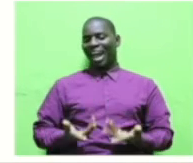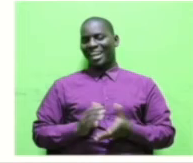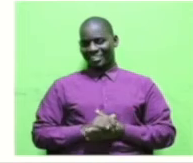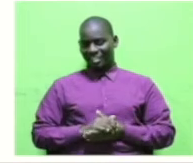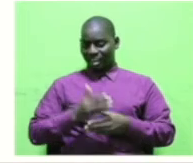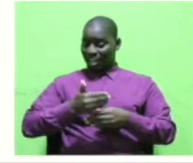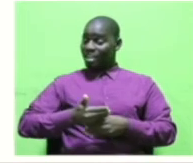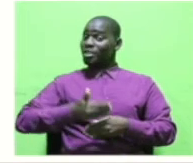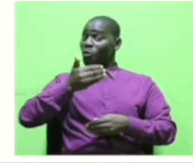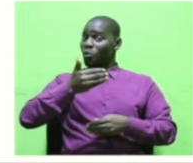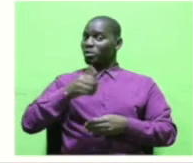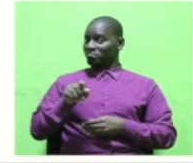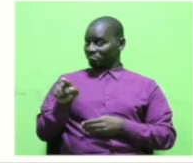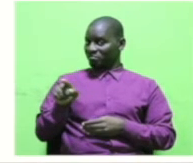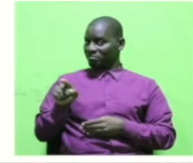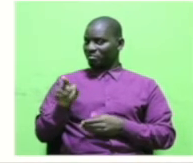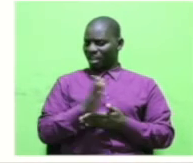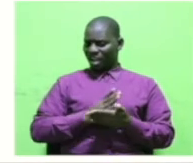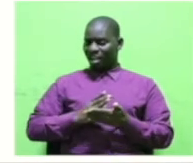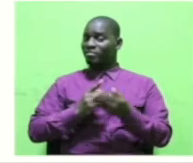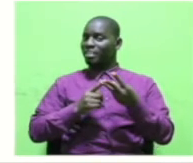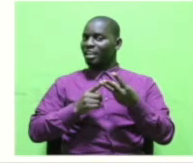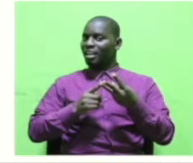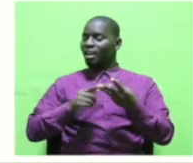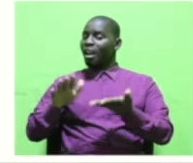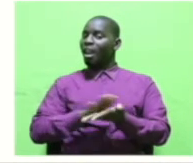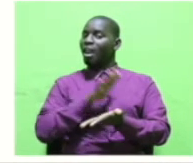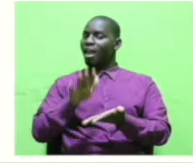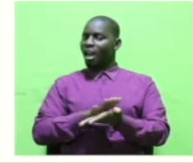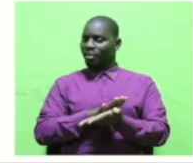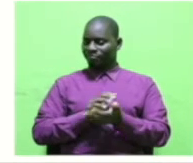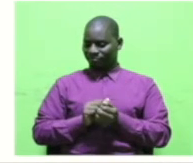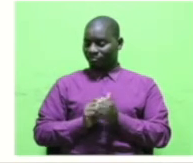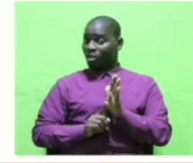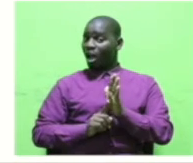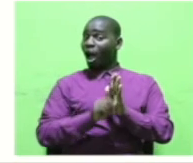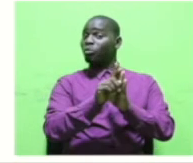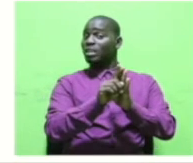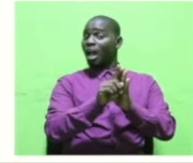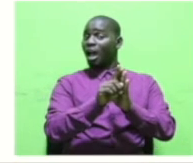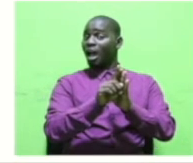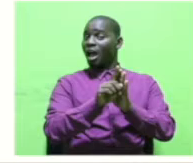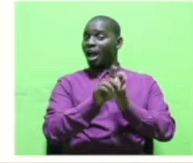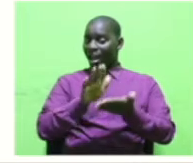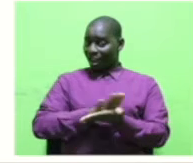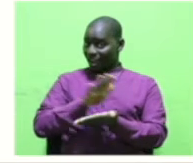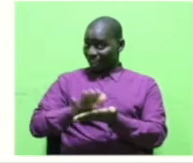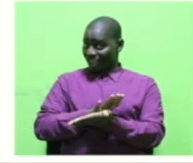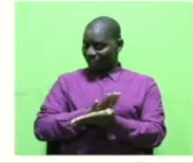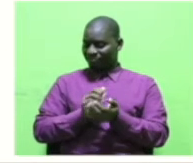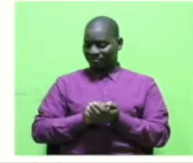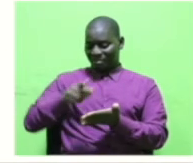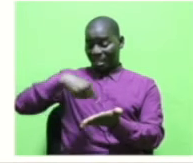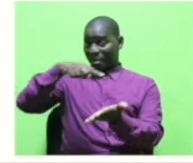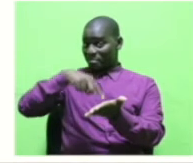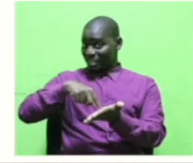The wall of the heart has three layers: the outer layer, which is epicardium, the middle layer, which